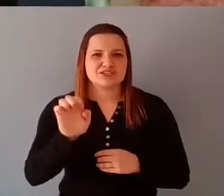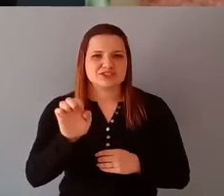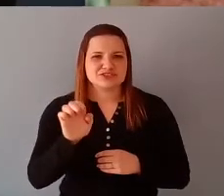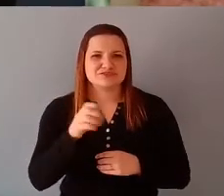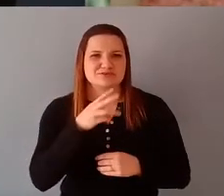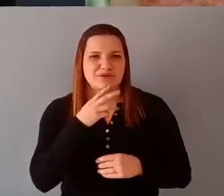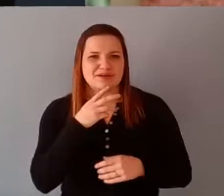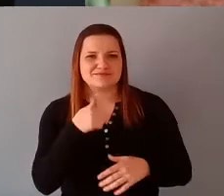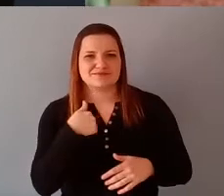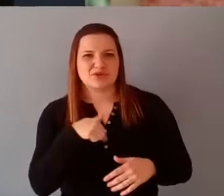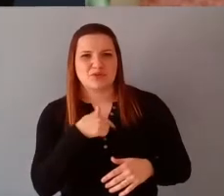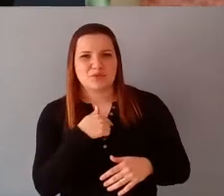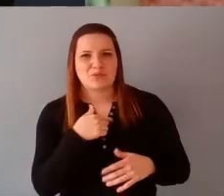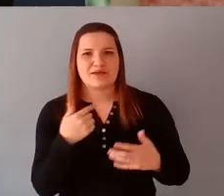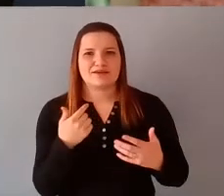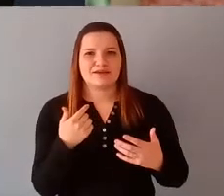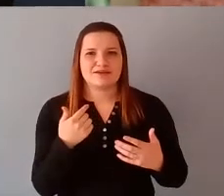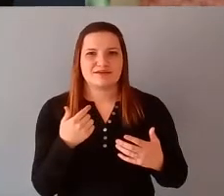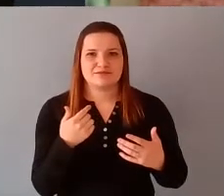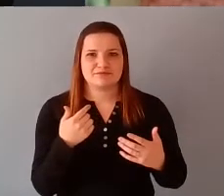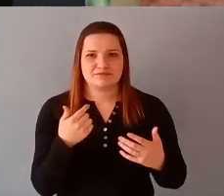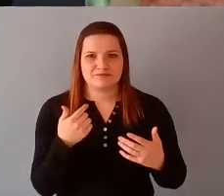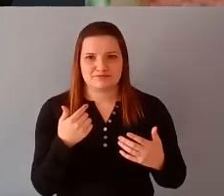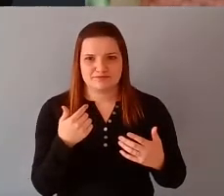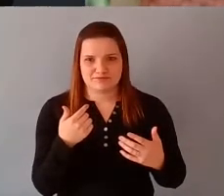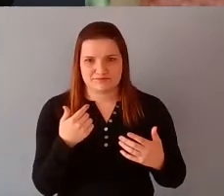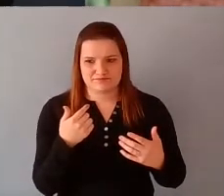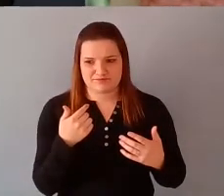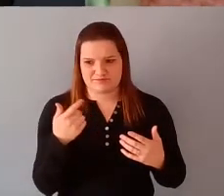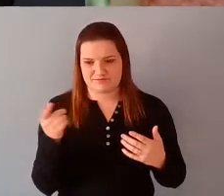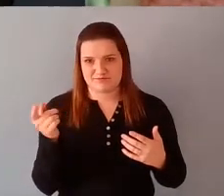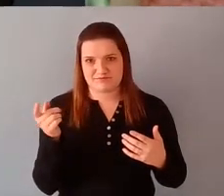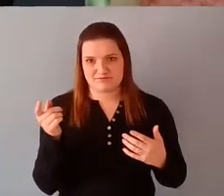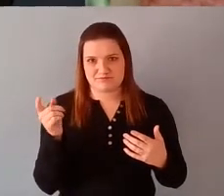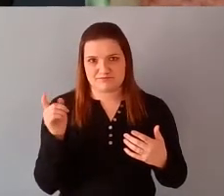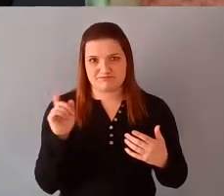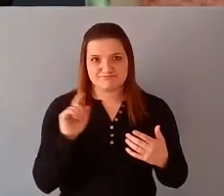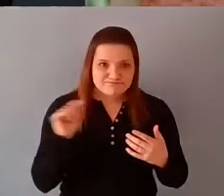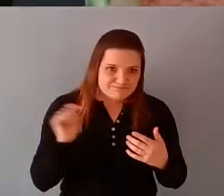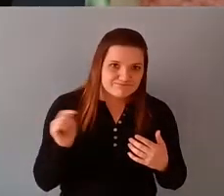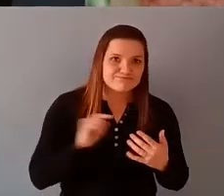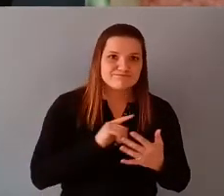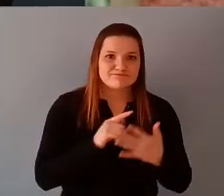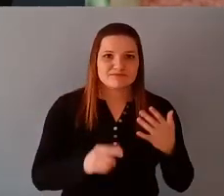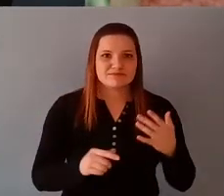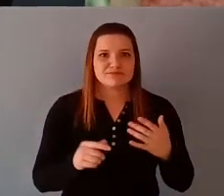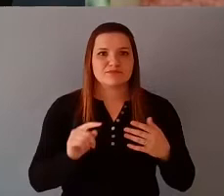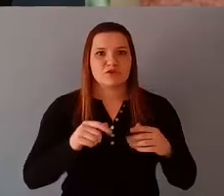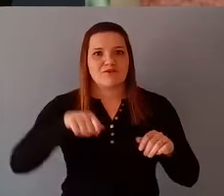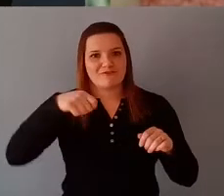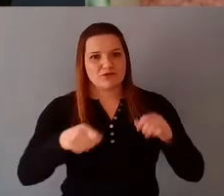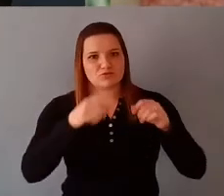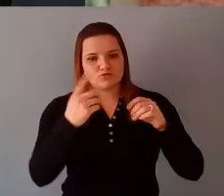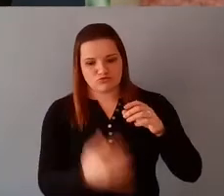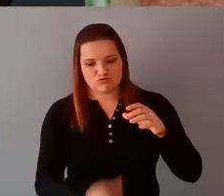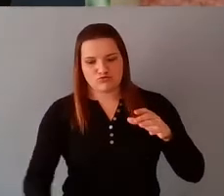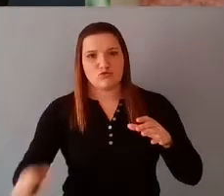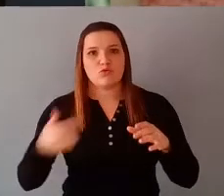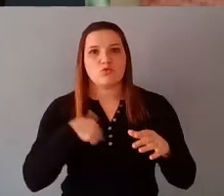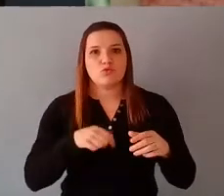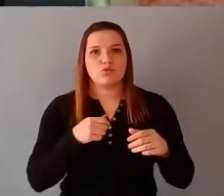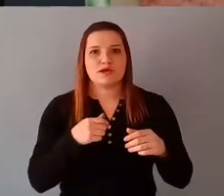that we as human beings, when we discharge into the sewer system, that we release